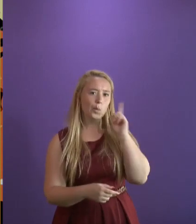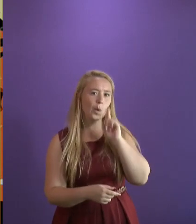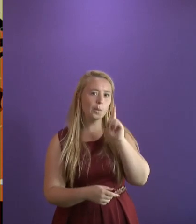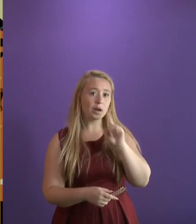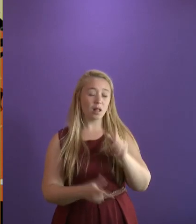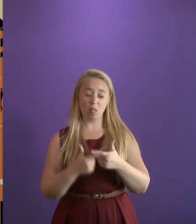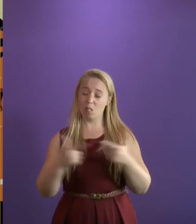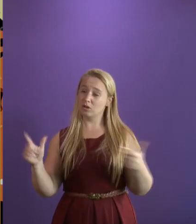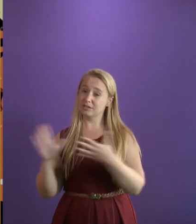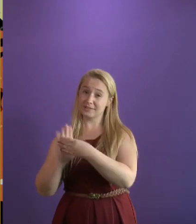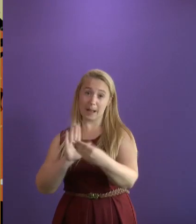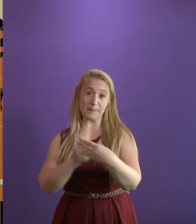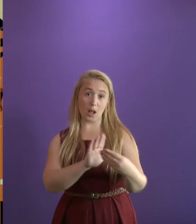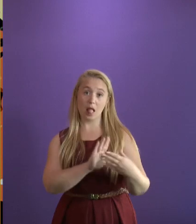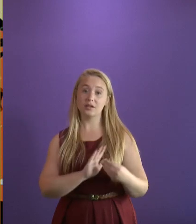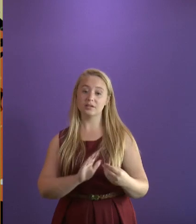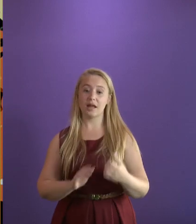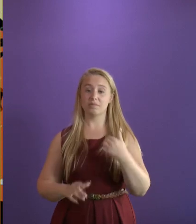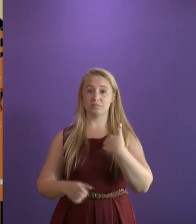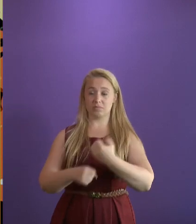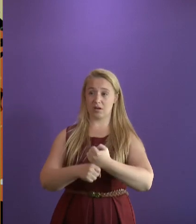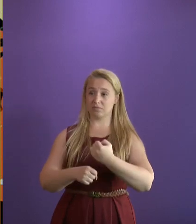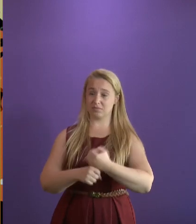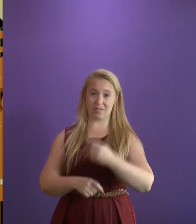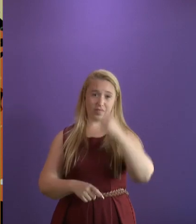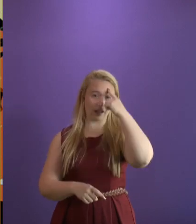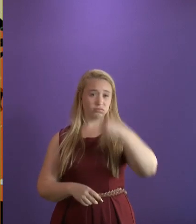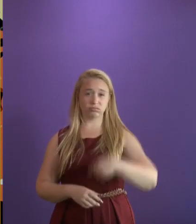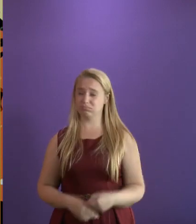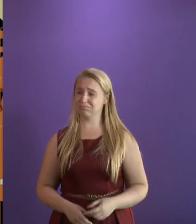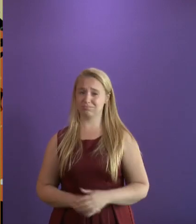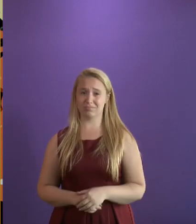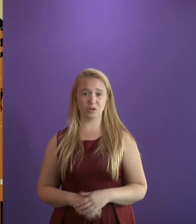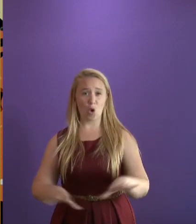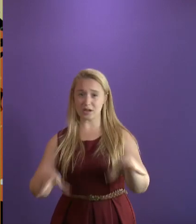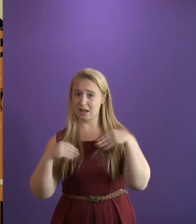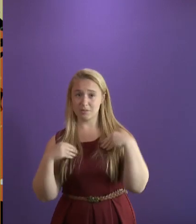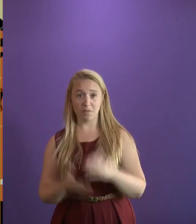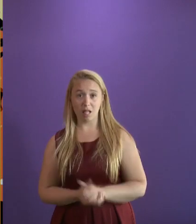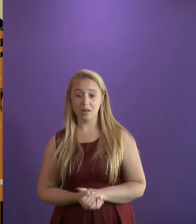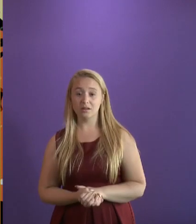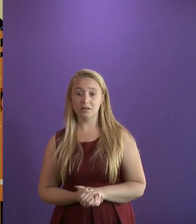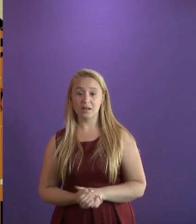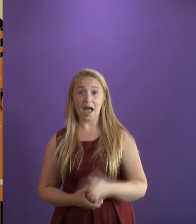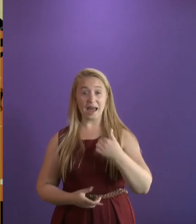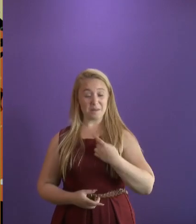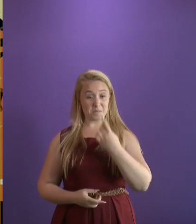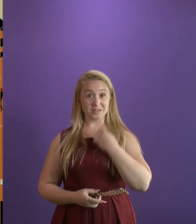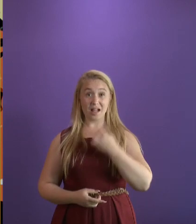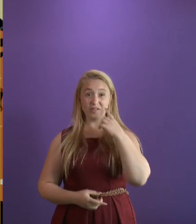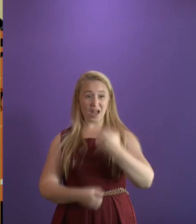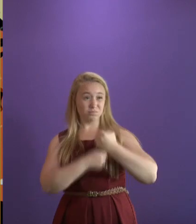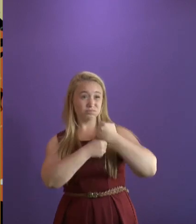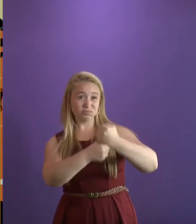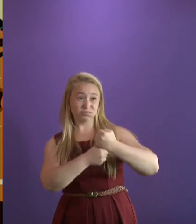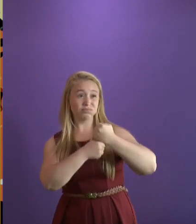government is clear that that's absolutely unacceptable. And you know what? I get to drive that through the whole of